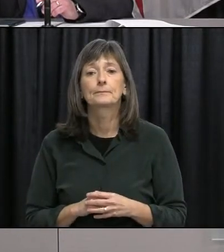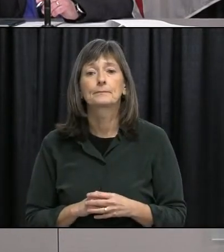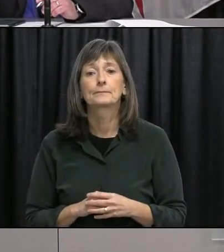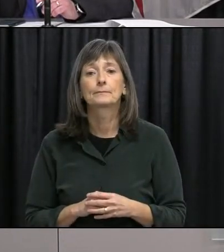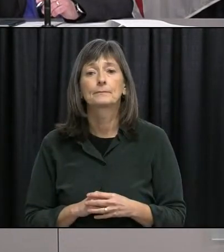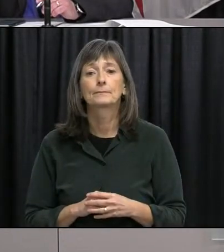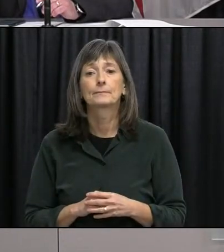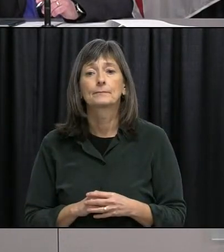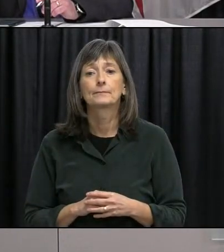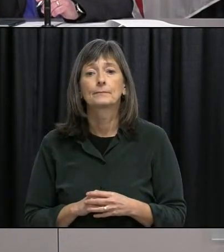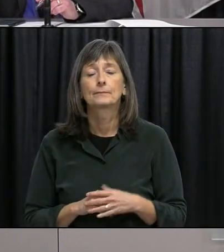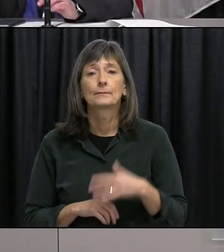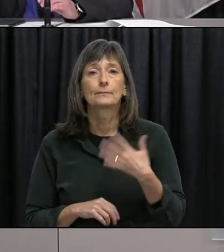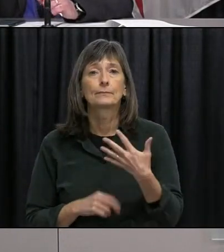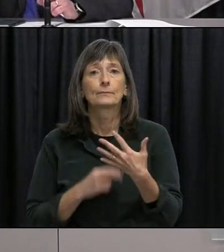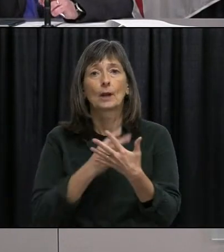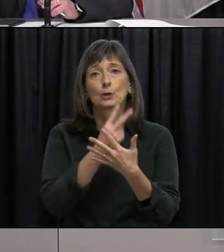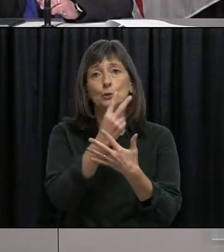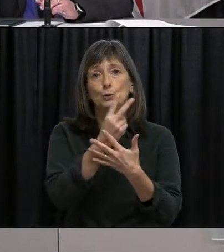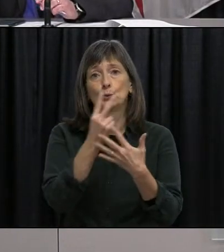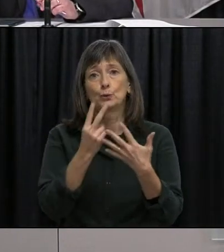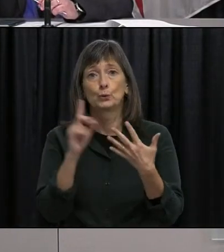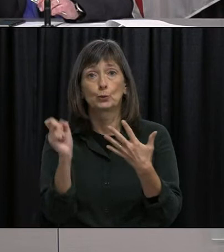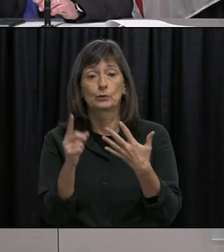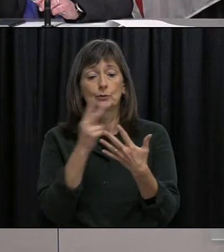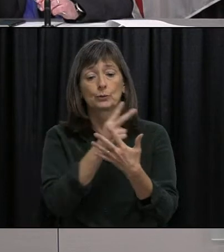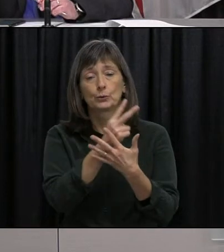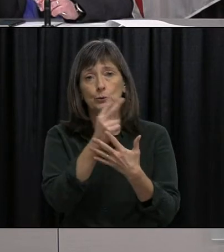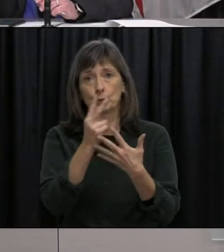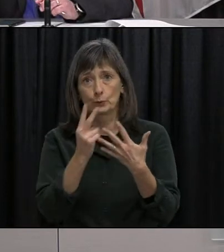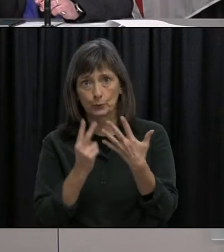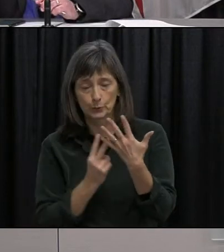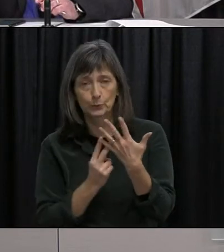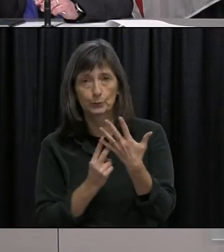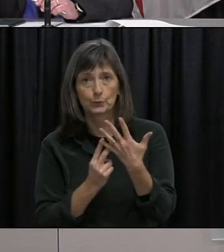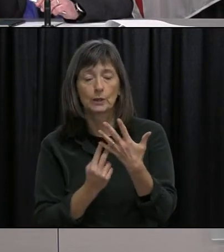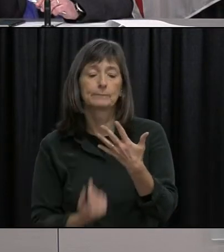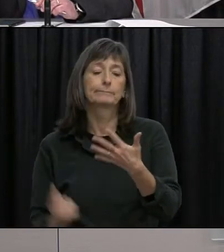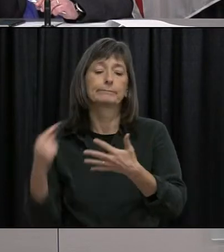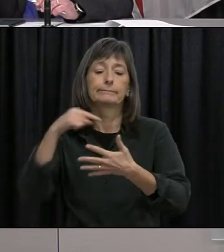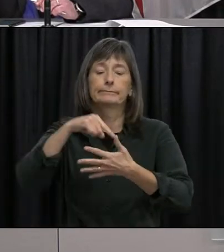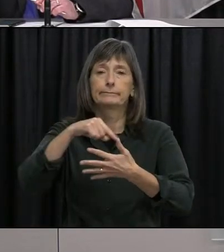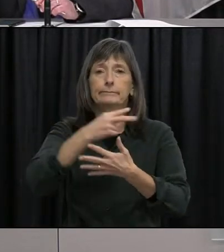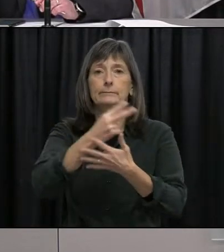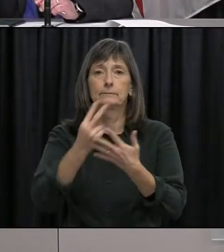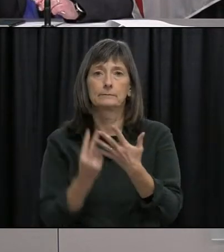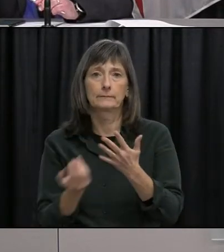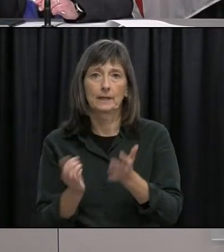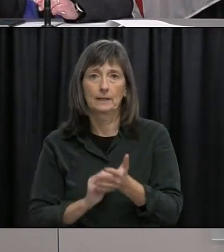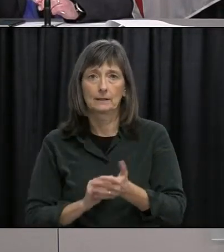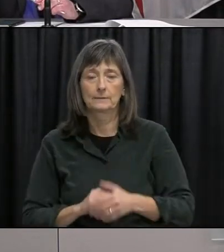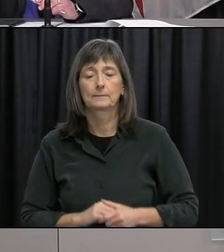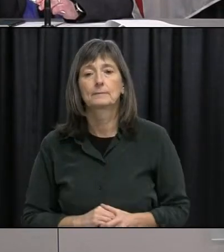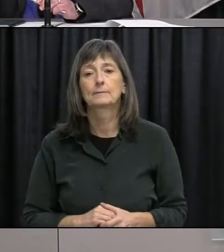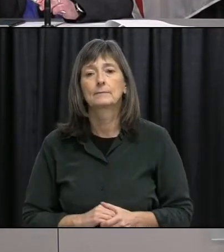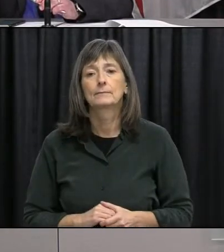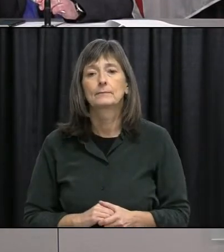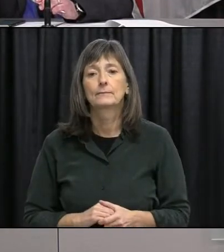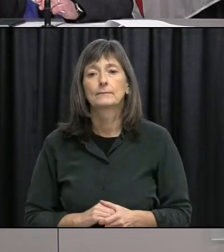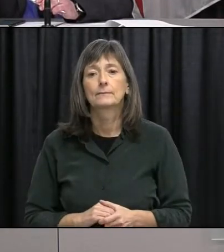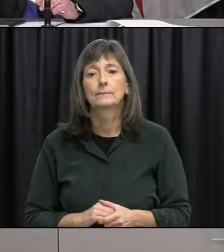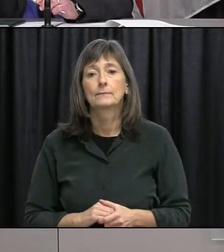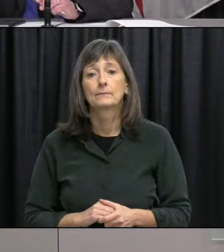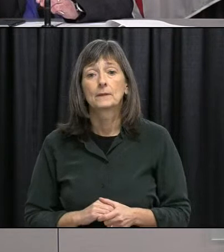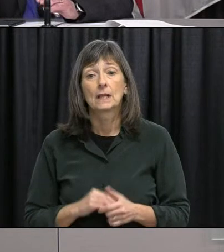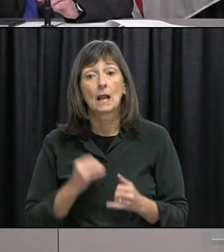2 rounds, where each reporter will have the opportunity to ask 1 question and 1 follow-up per round. Following this, I will ask each reporter if they have